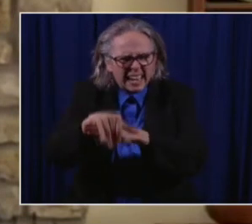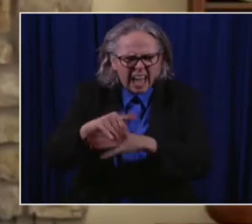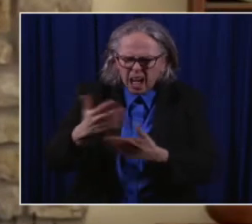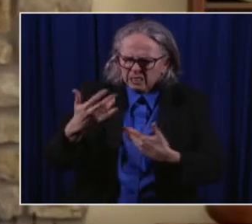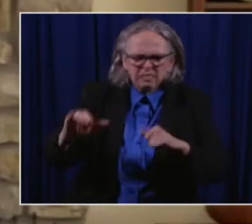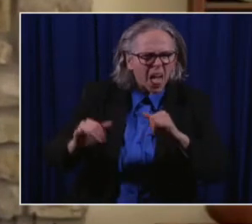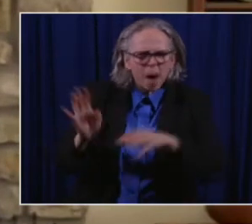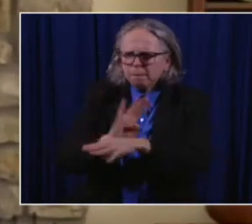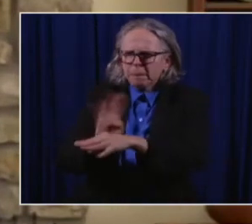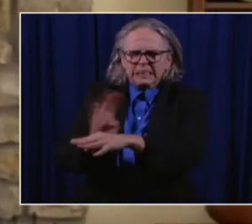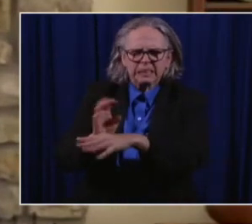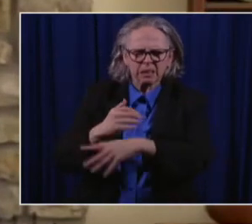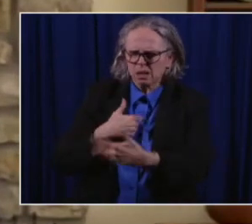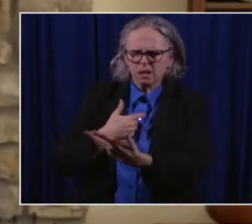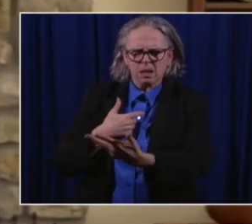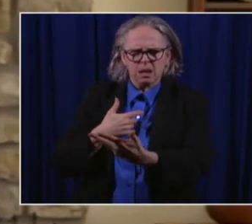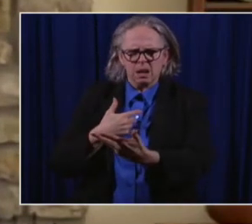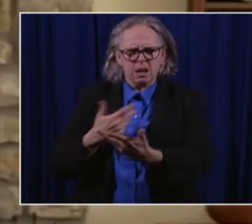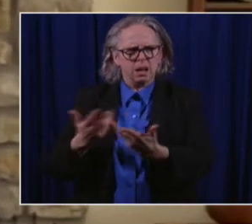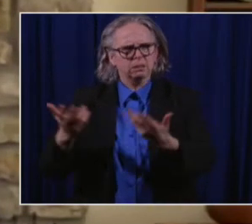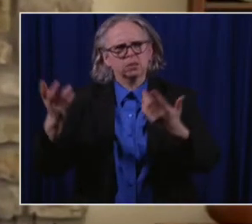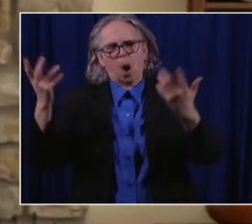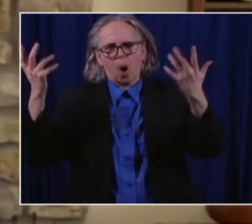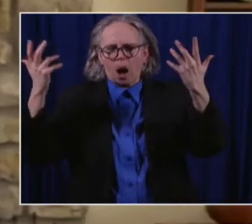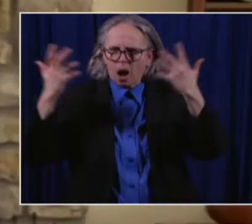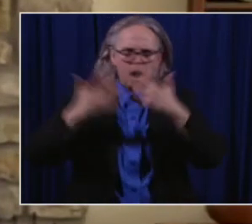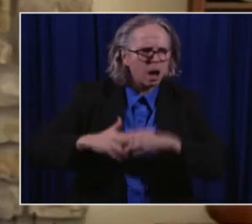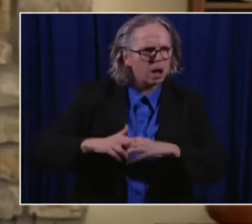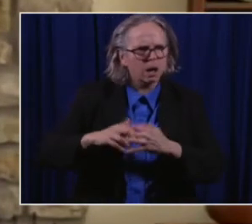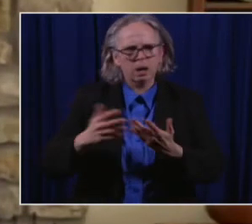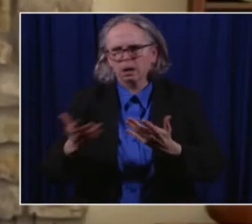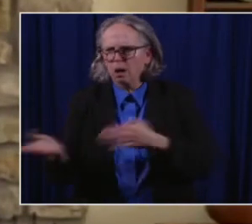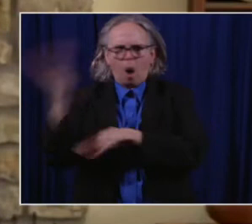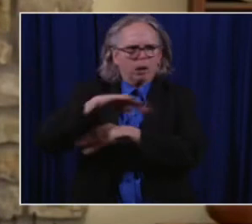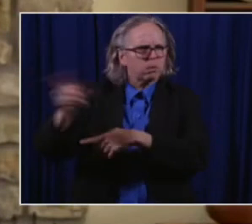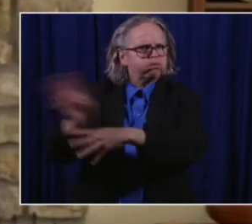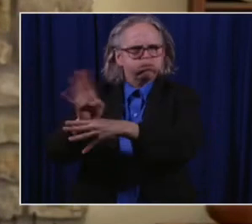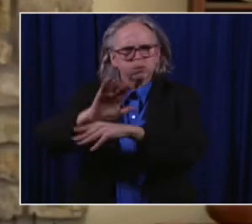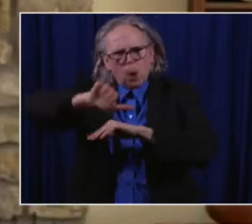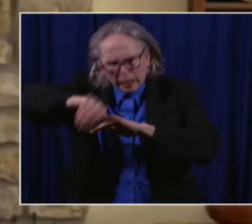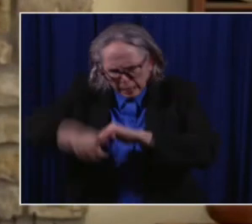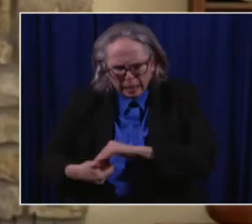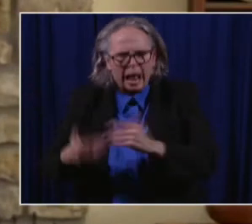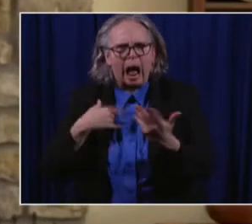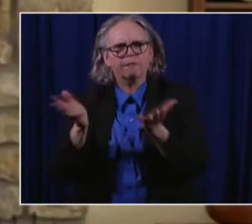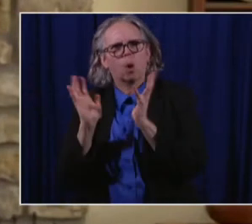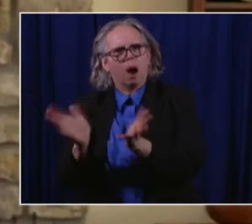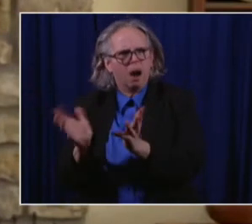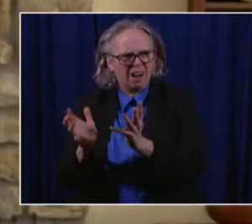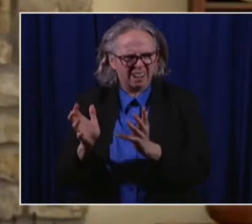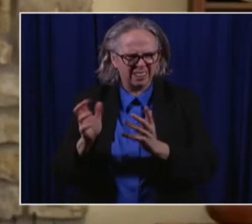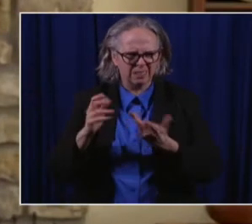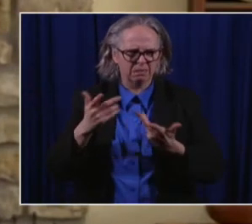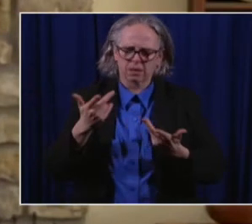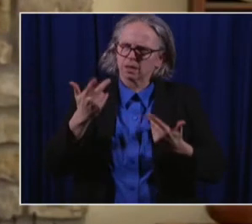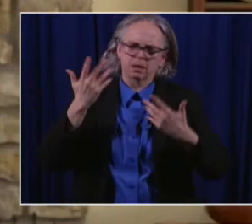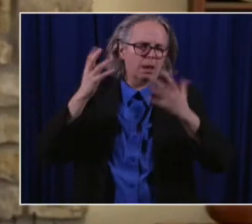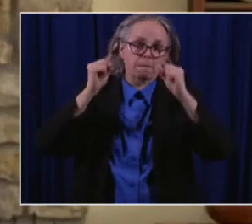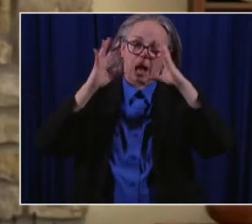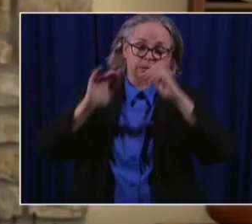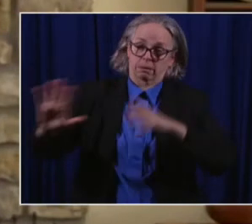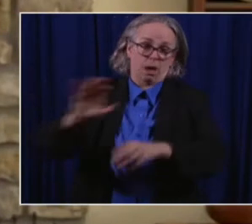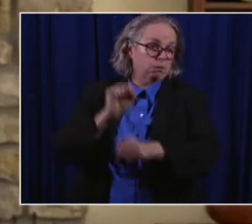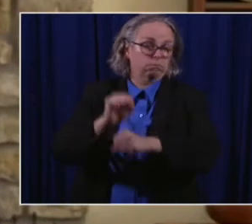together. I mean, they're out there literally every single day doing just amazing work. I asked one of